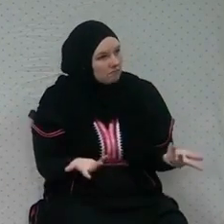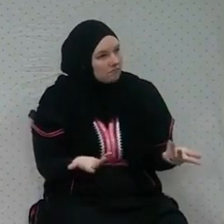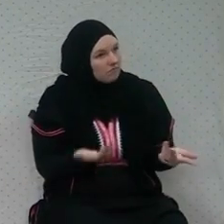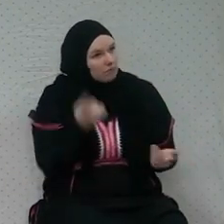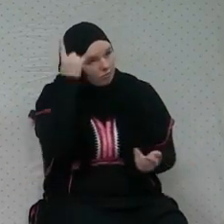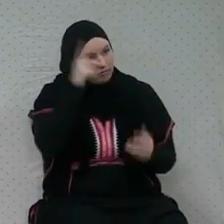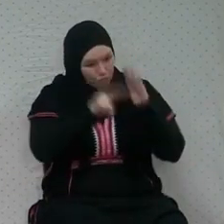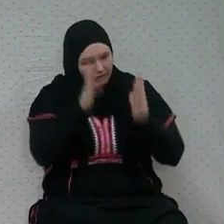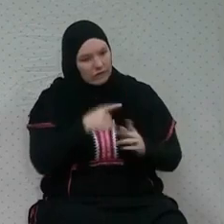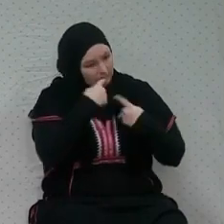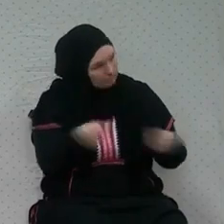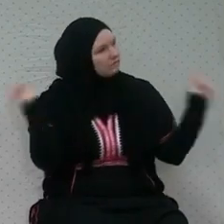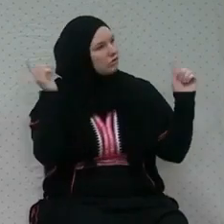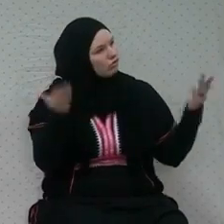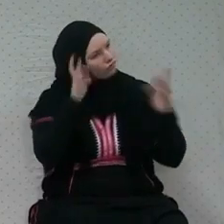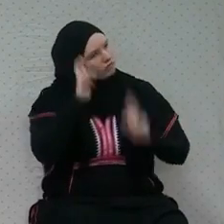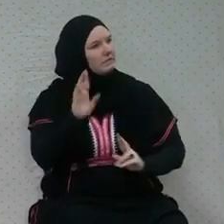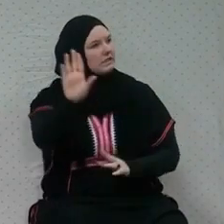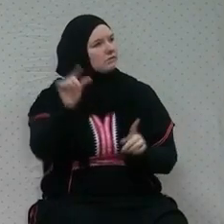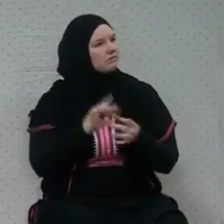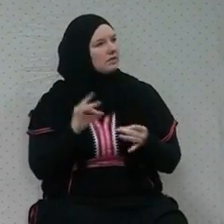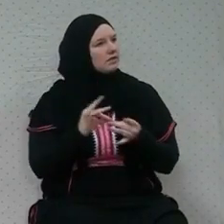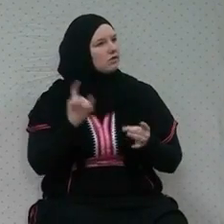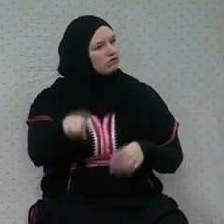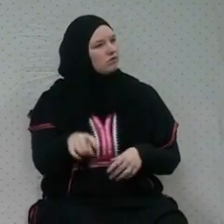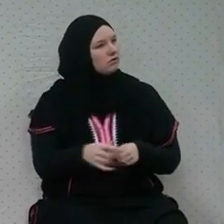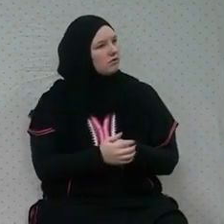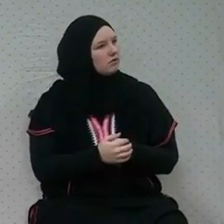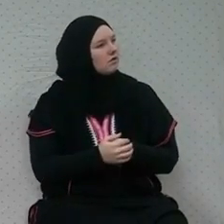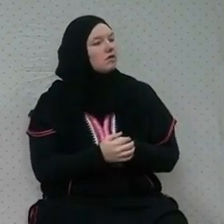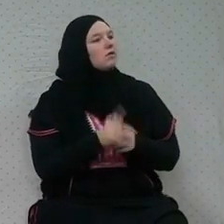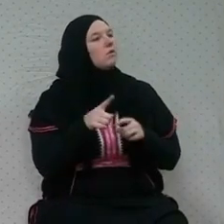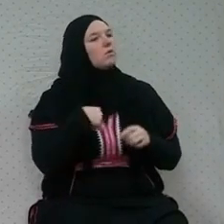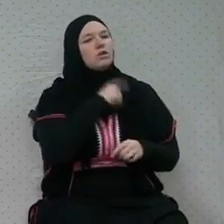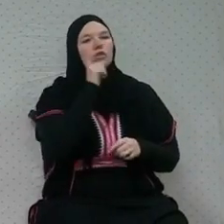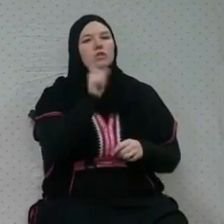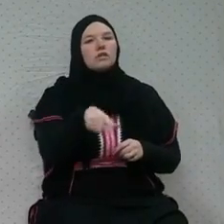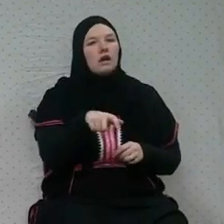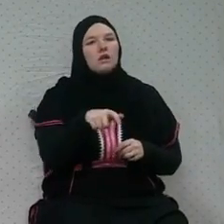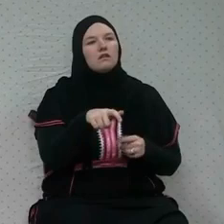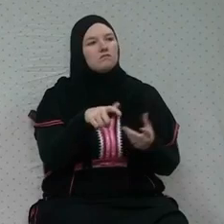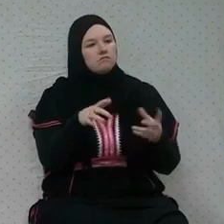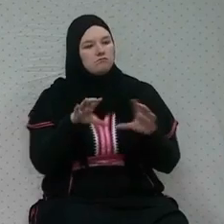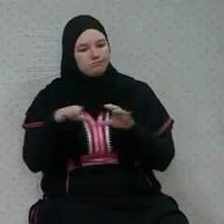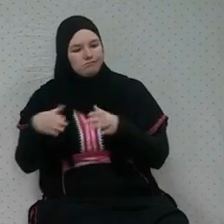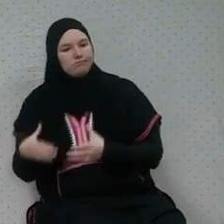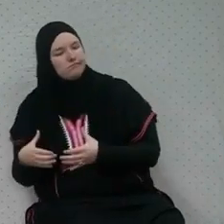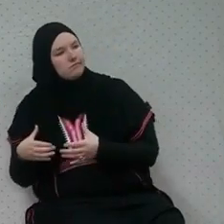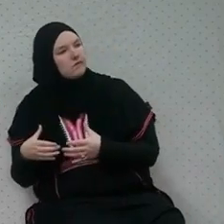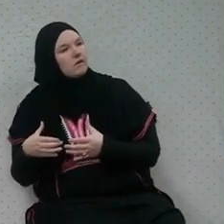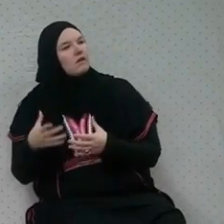Allah the respect He deserves. So that we are not among the group about Allah subhanahu wa